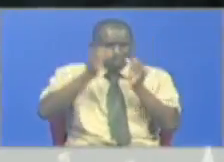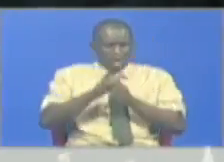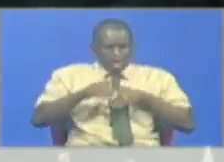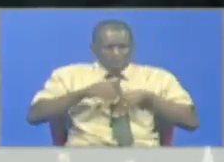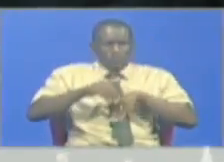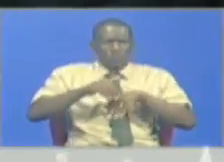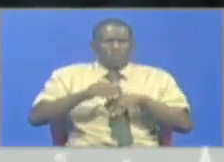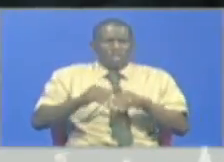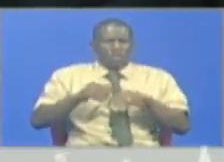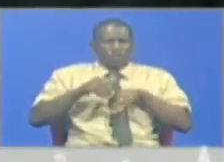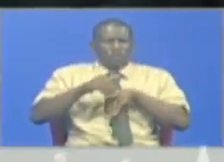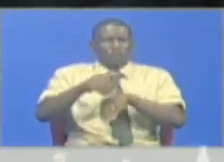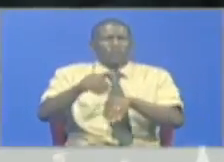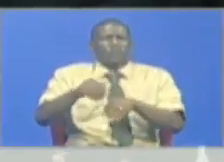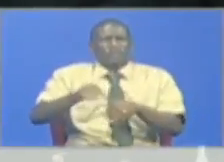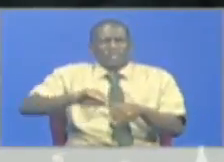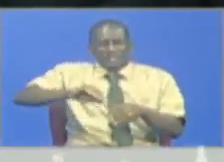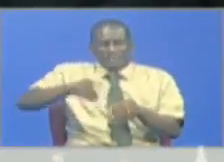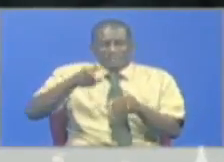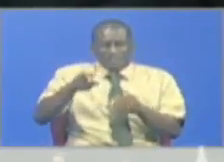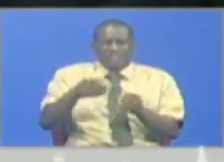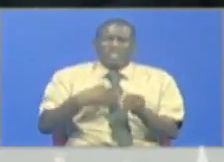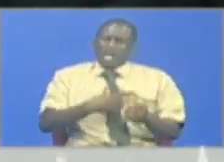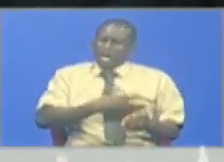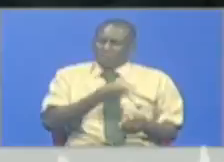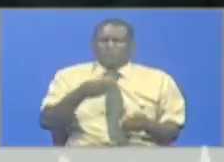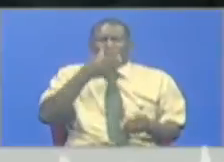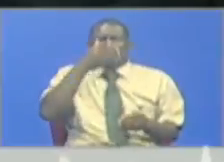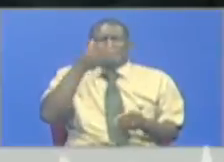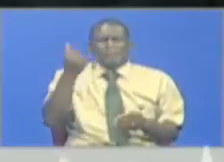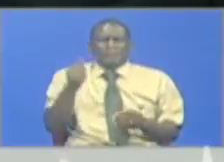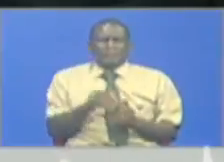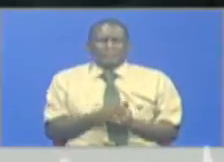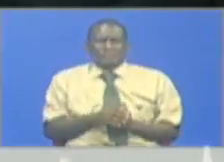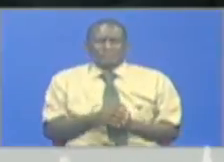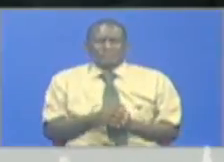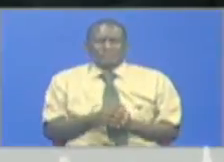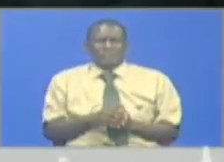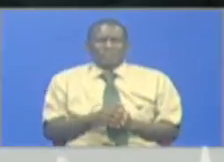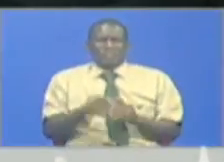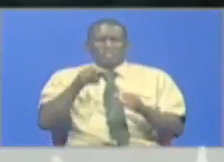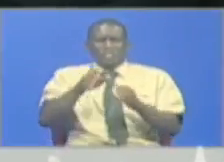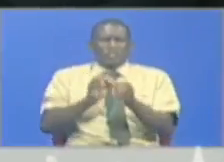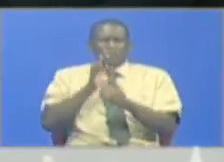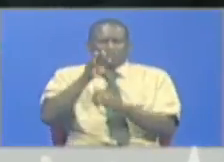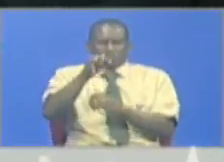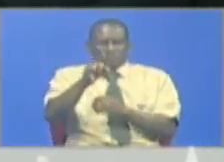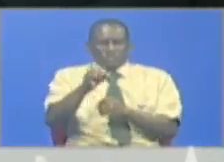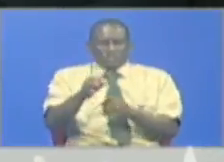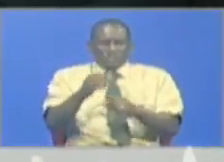seas. And I wish you the very best in your future